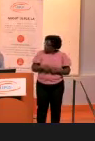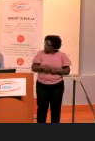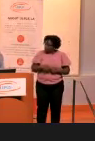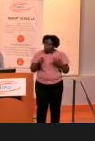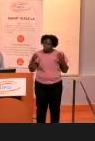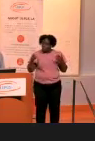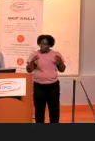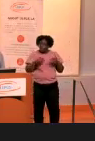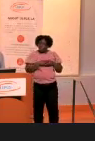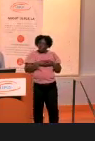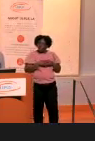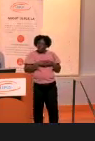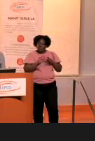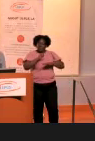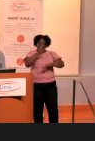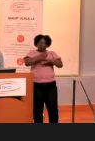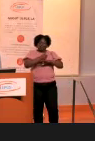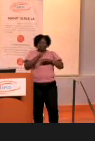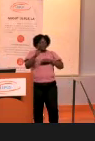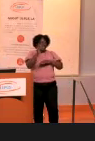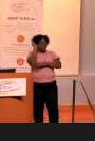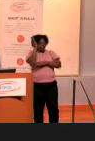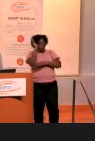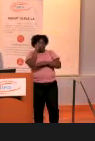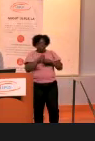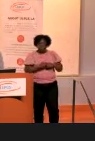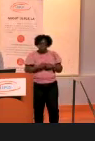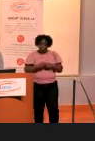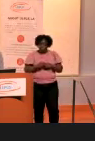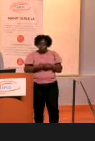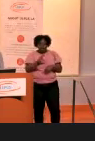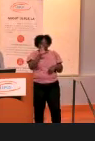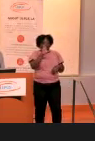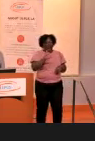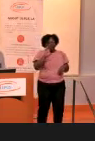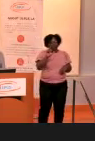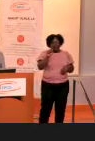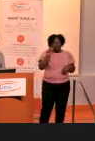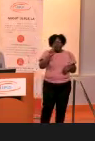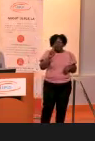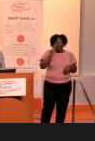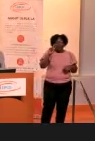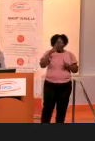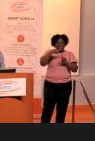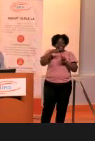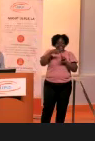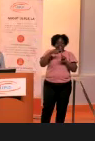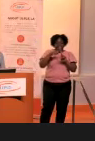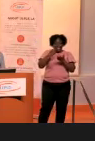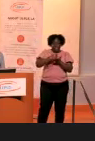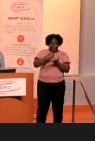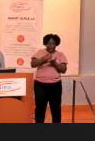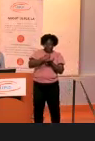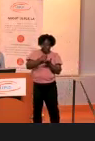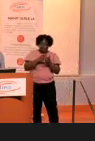little taste to set up our next speaker. This is CAR T therapy, and this has been in the news a lot.